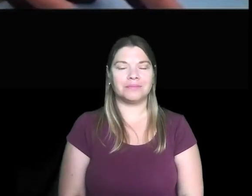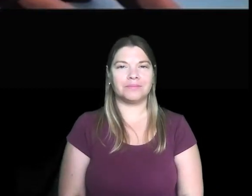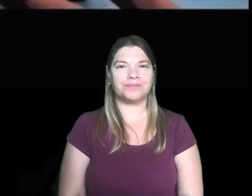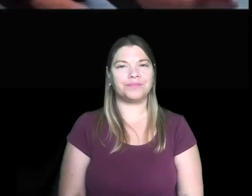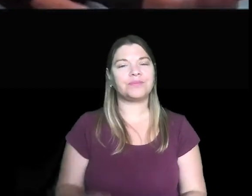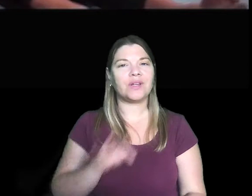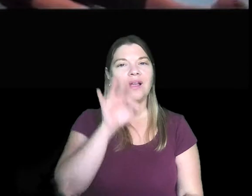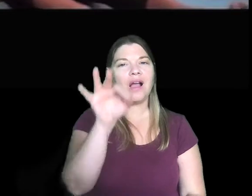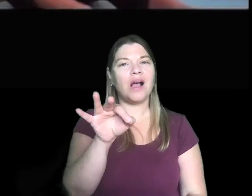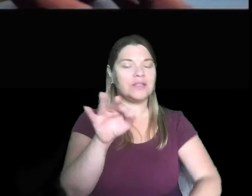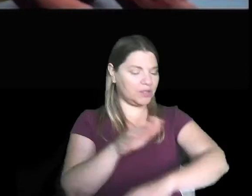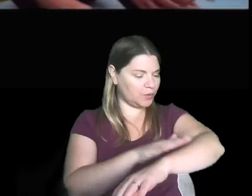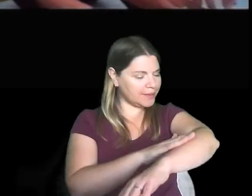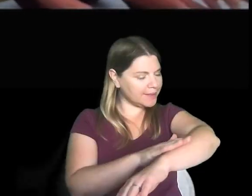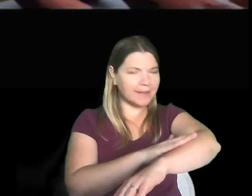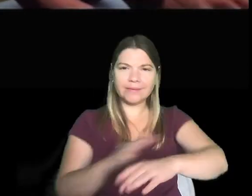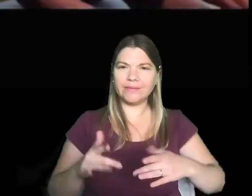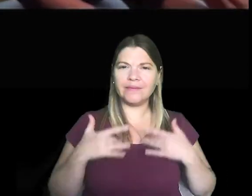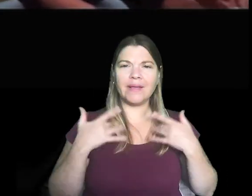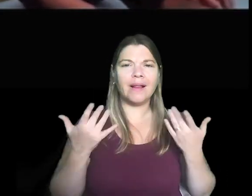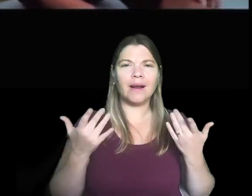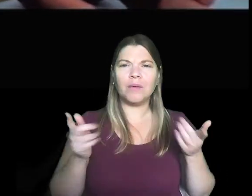How does it make your skin feel?